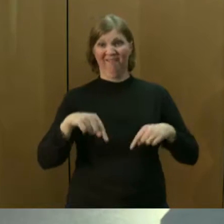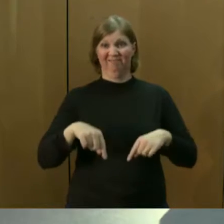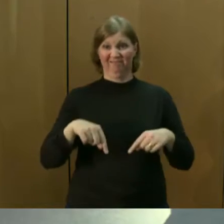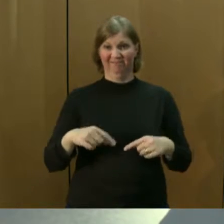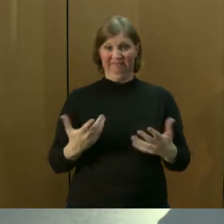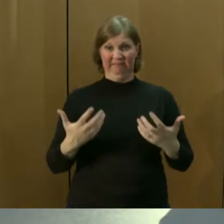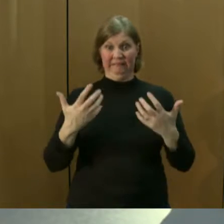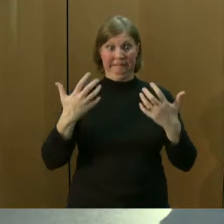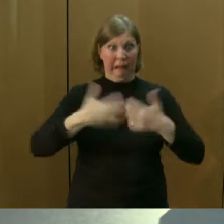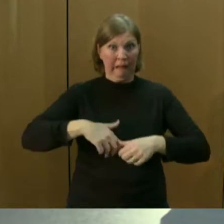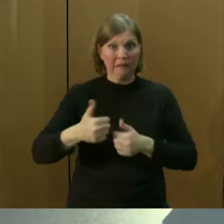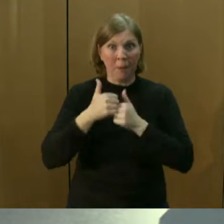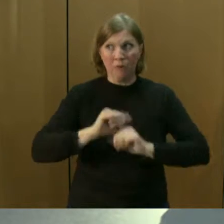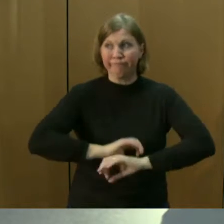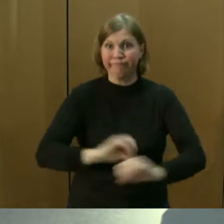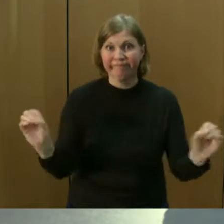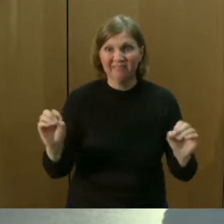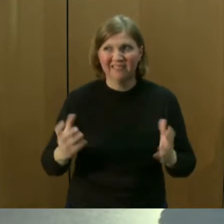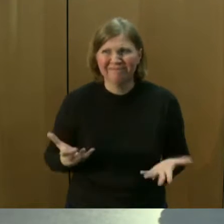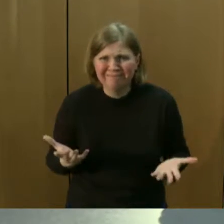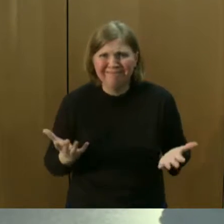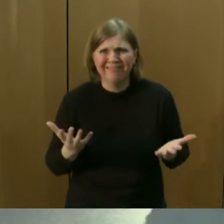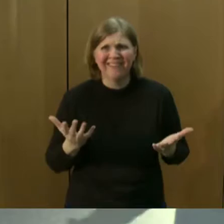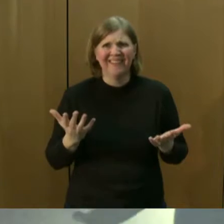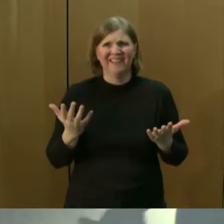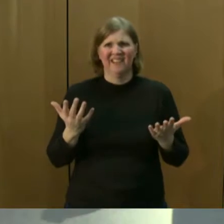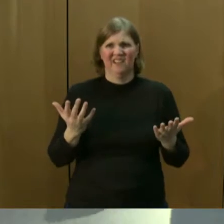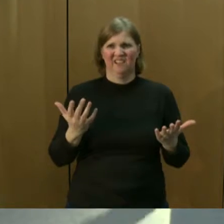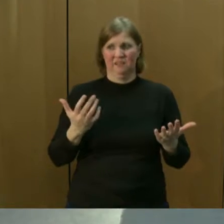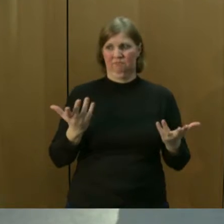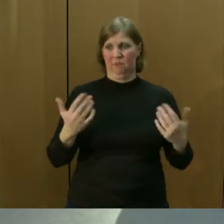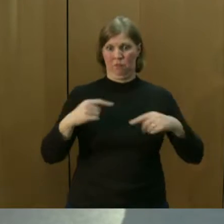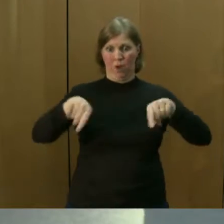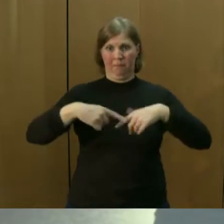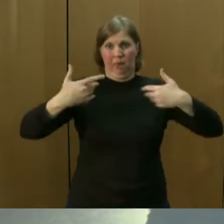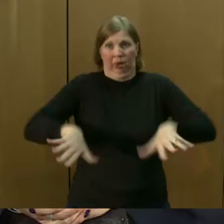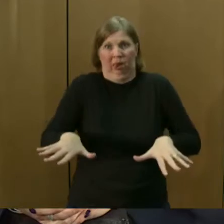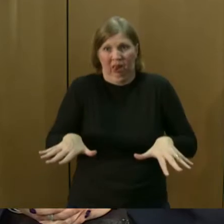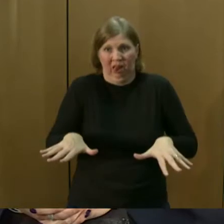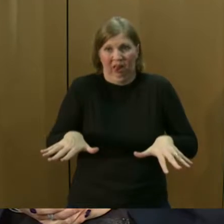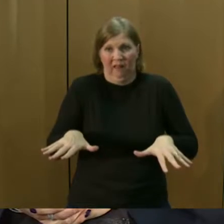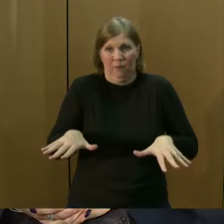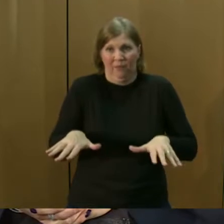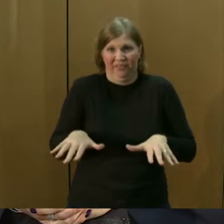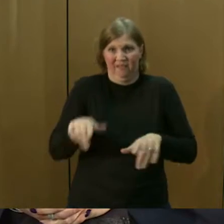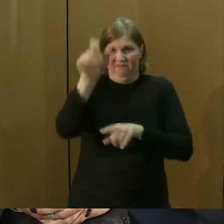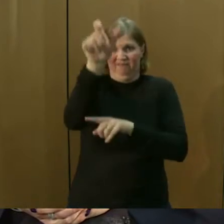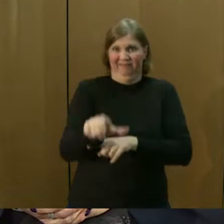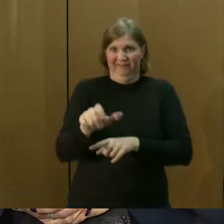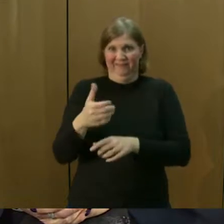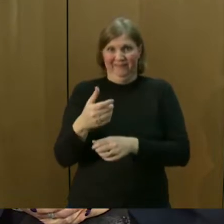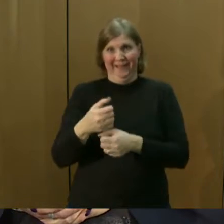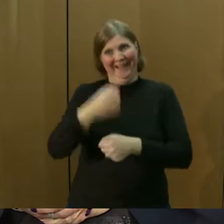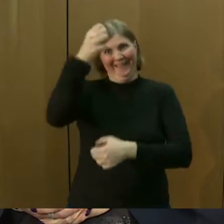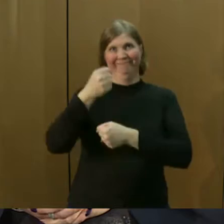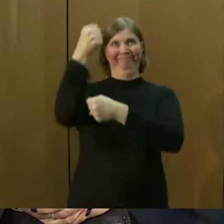expect from venues technically in terms of the support you'll get? Again, that's very, very different, I think,